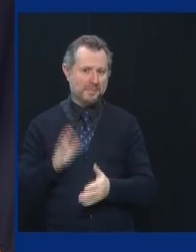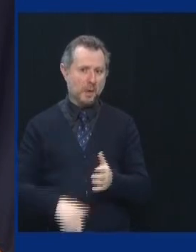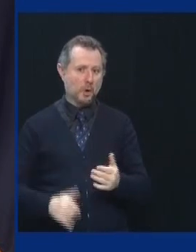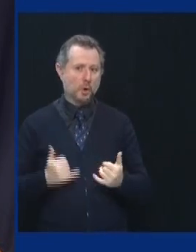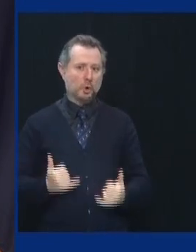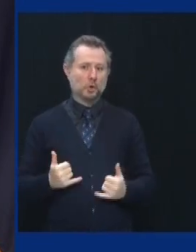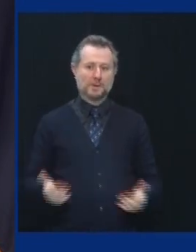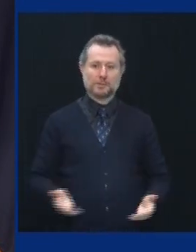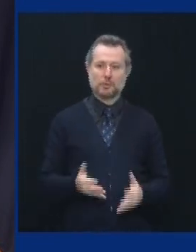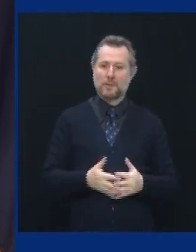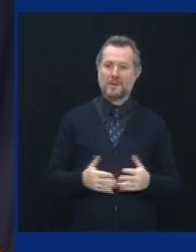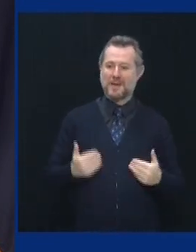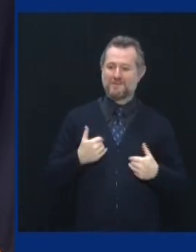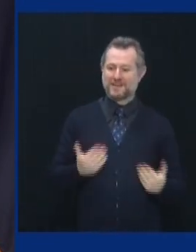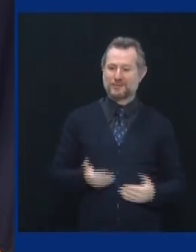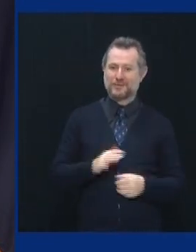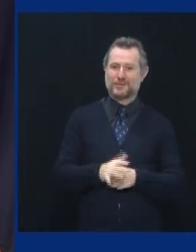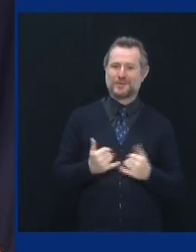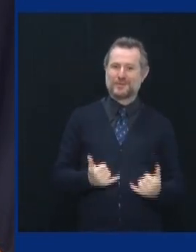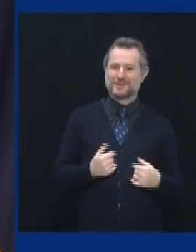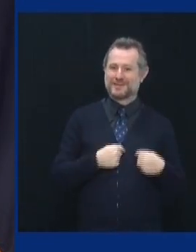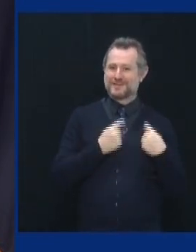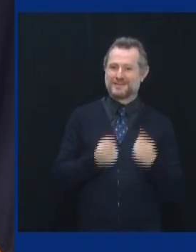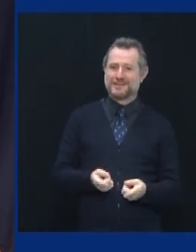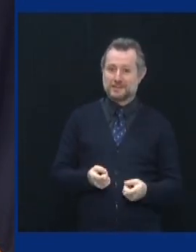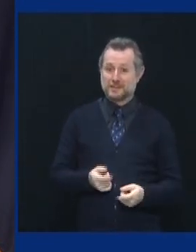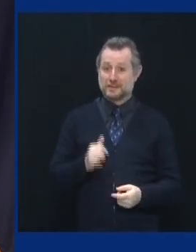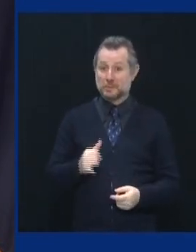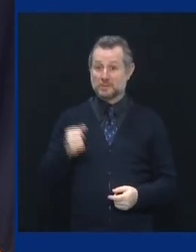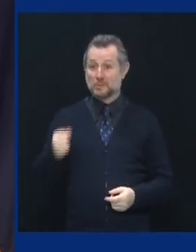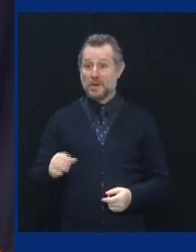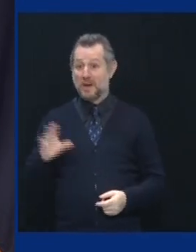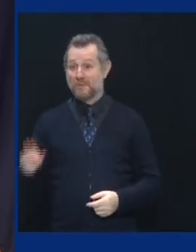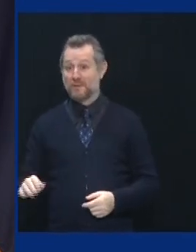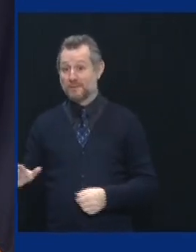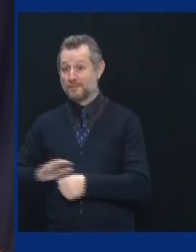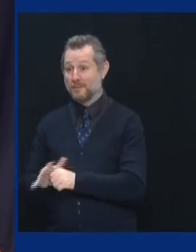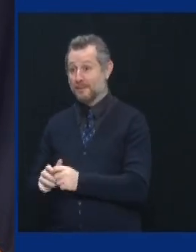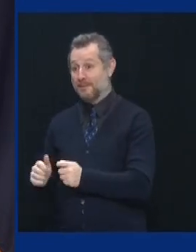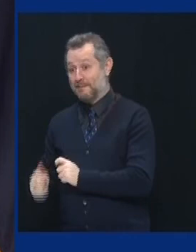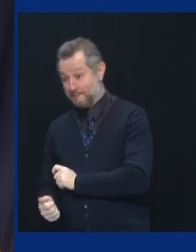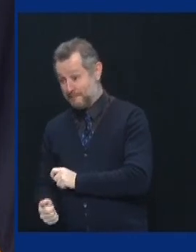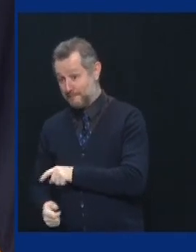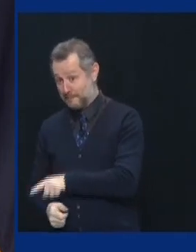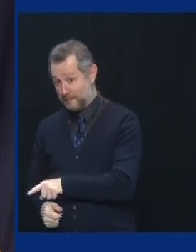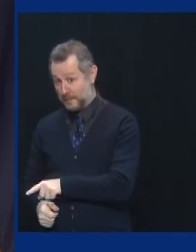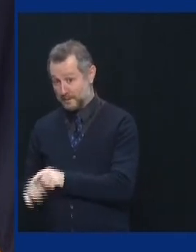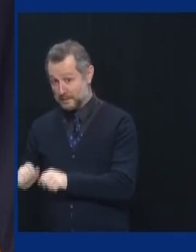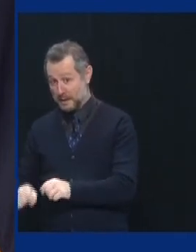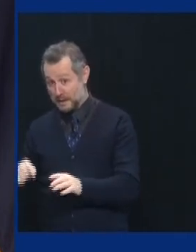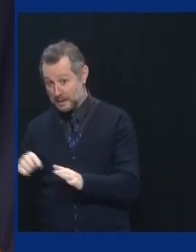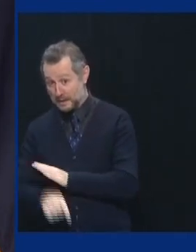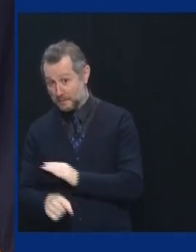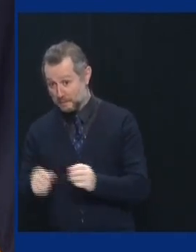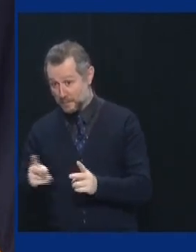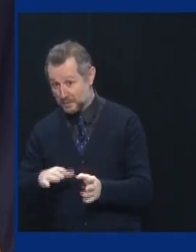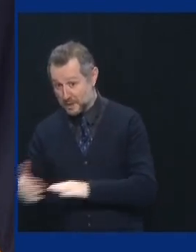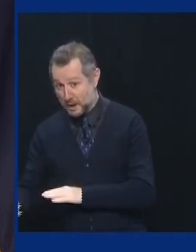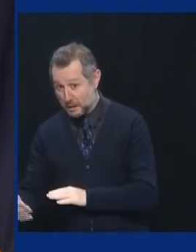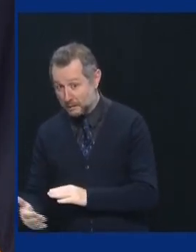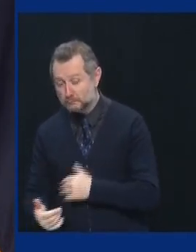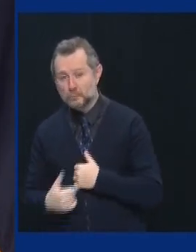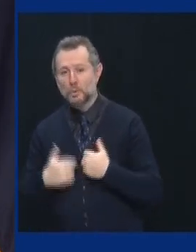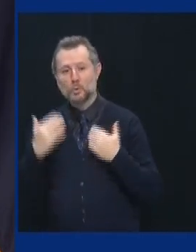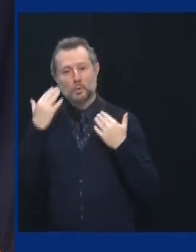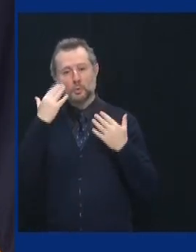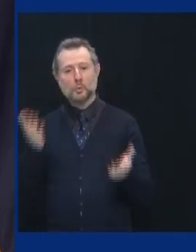There's different opinion on whether or not the South African strain is more lethal. The UK strain